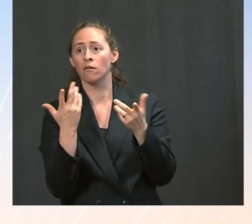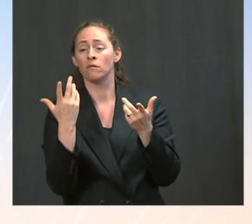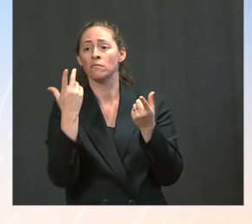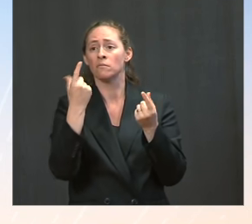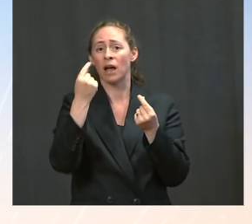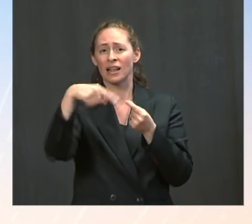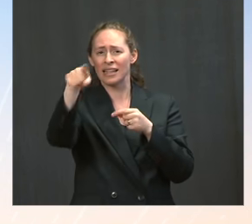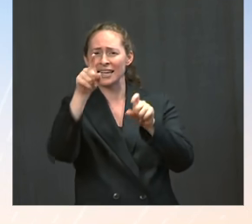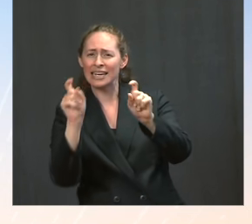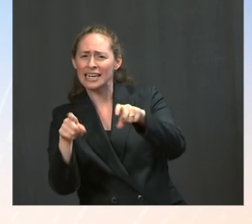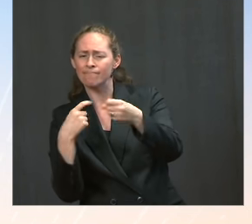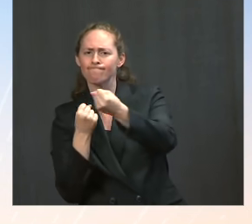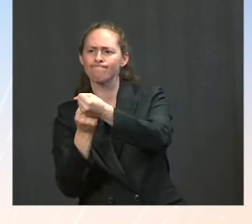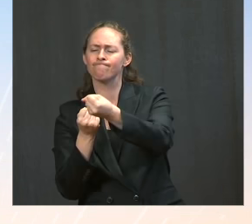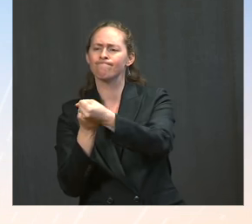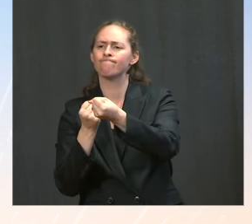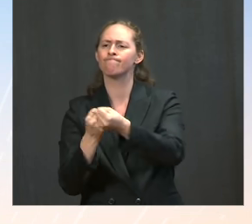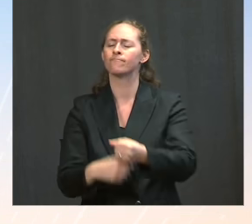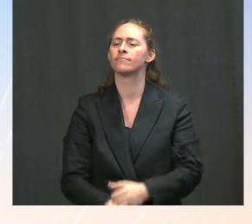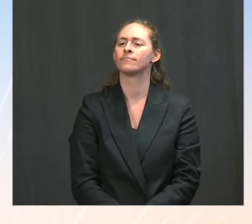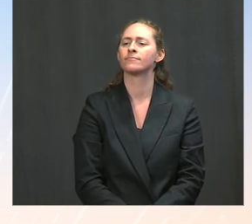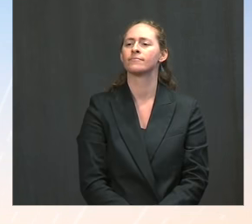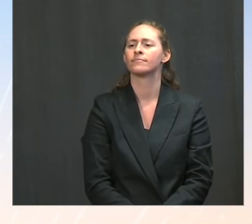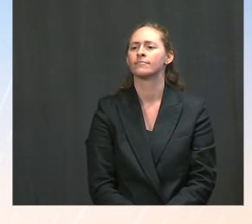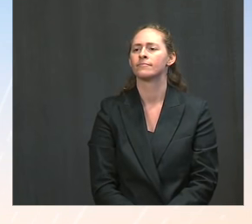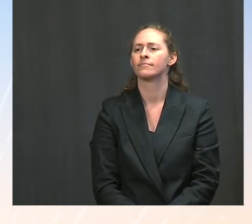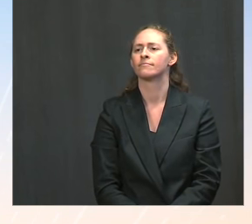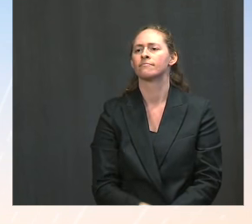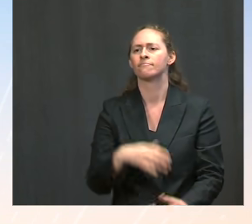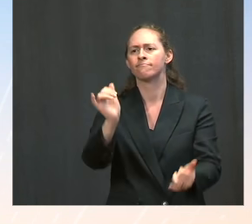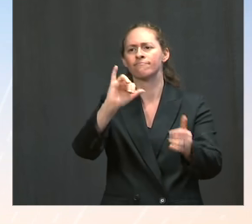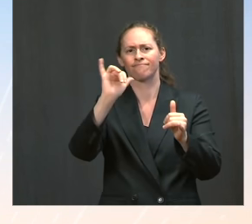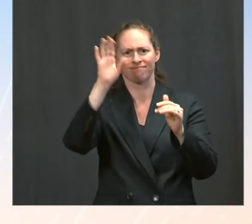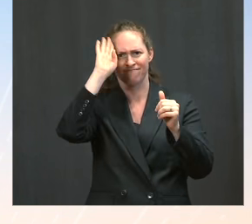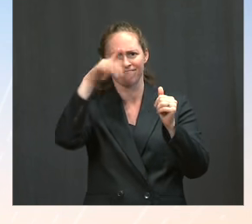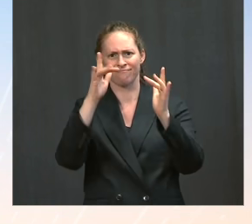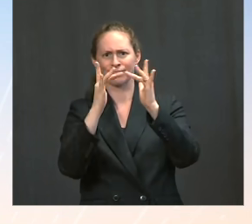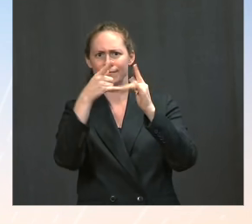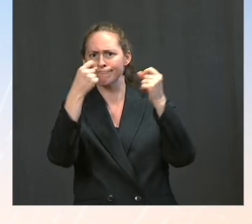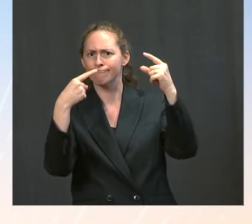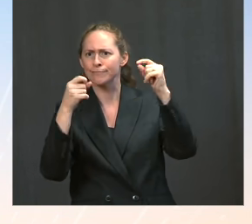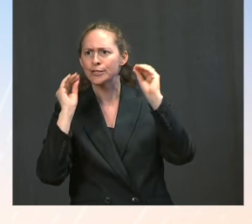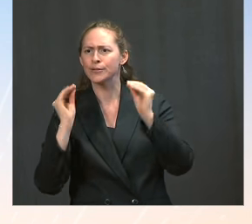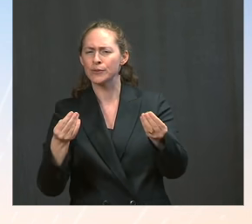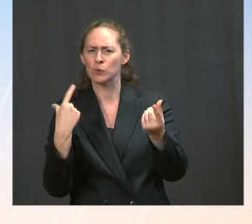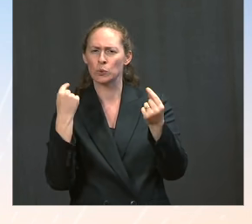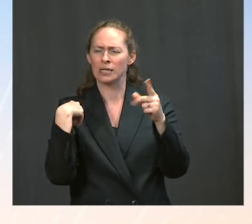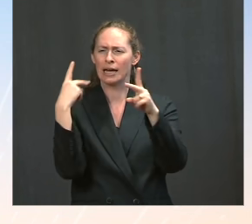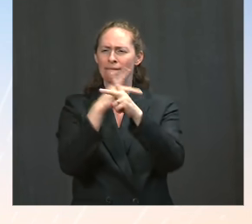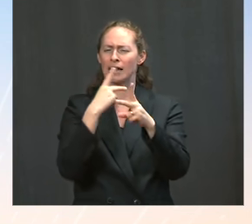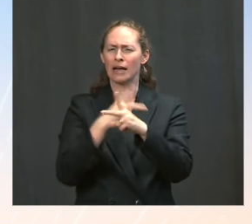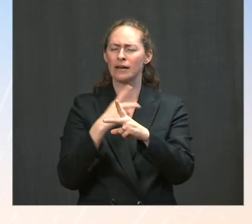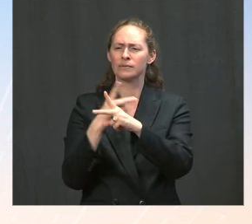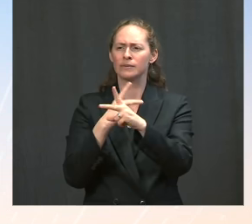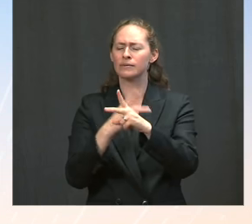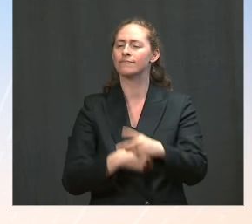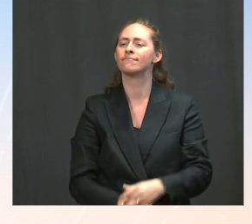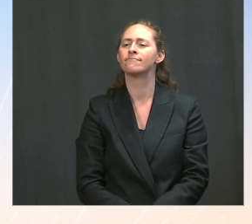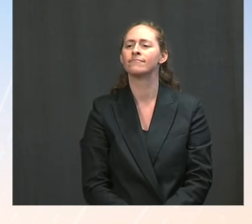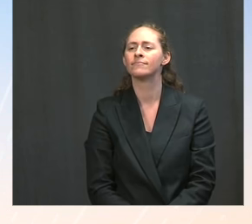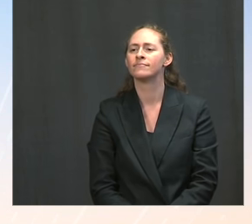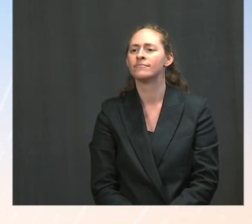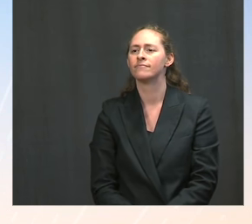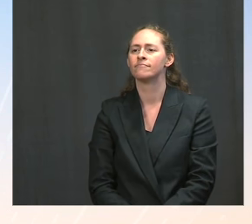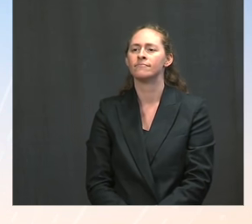access, and that also sanctions authority was a part of those considerations. So this is an announcement that will be coming later this afternoon. I'd also note that